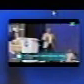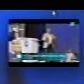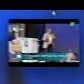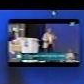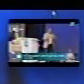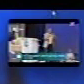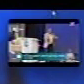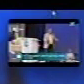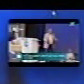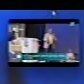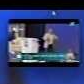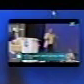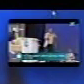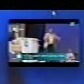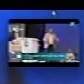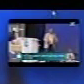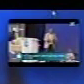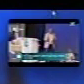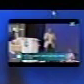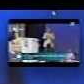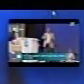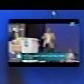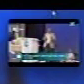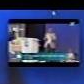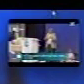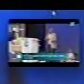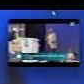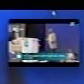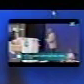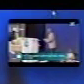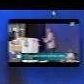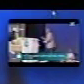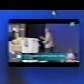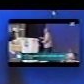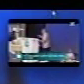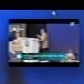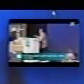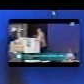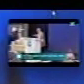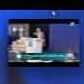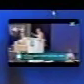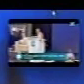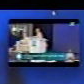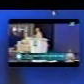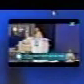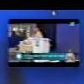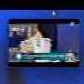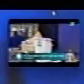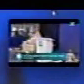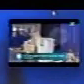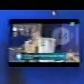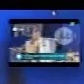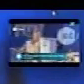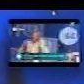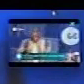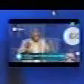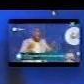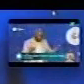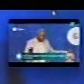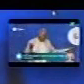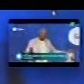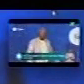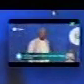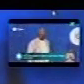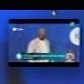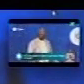the way of a born again child of God. They cannot see. You're telling them, have you not read? Have you not